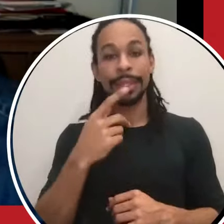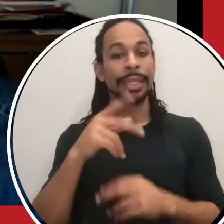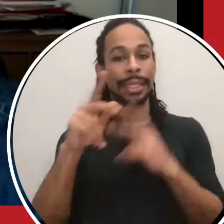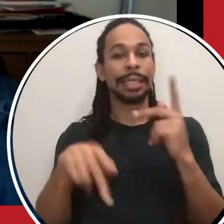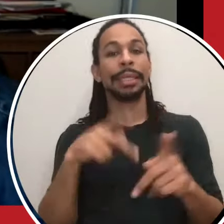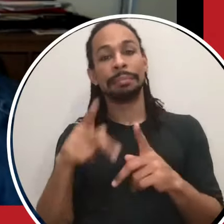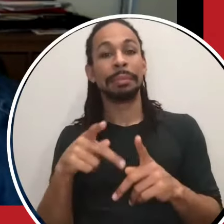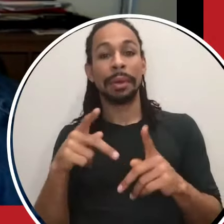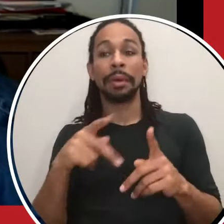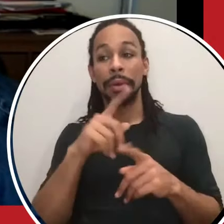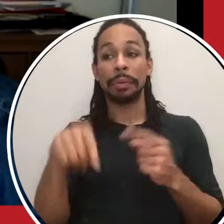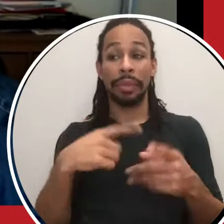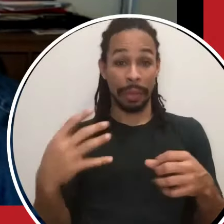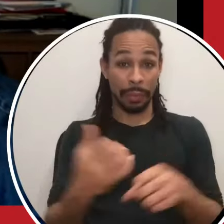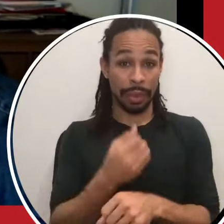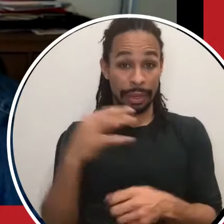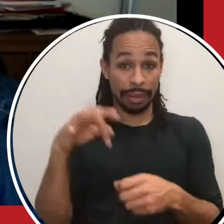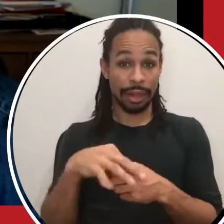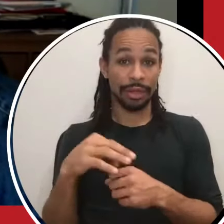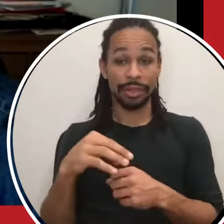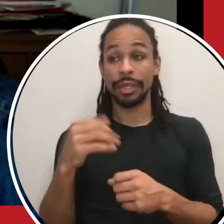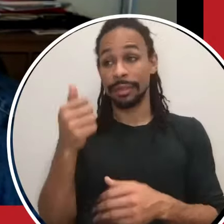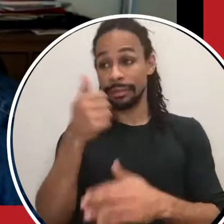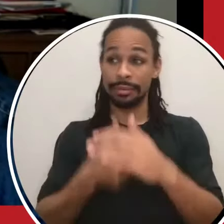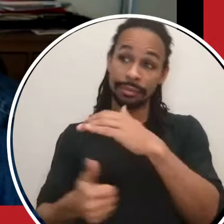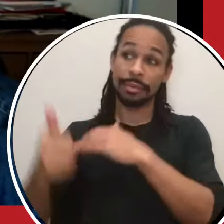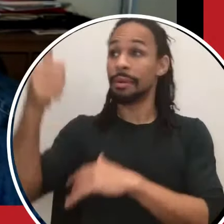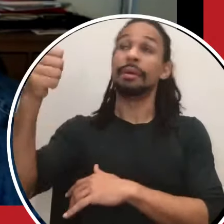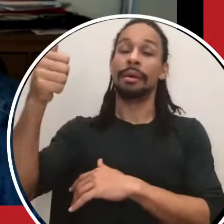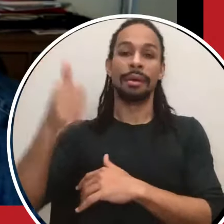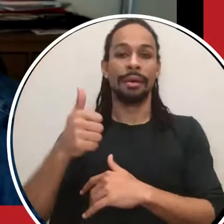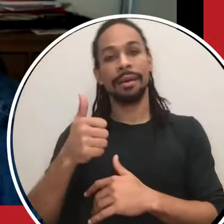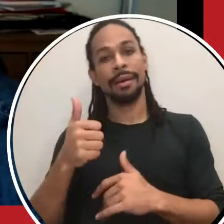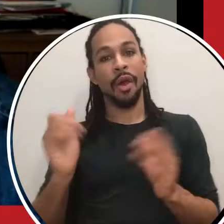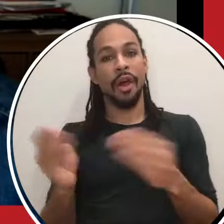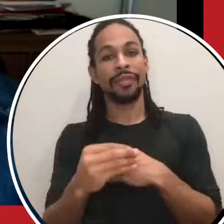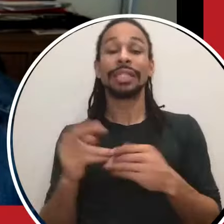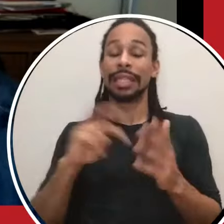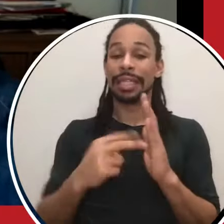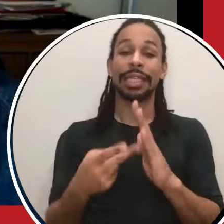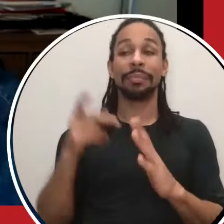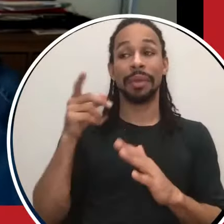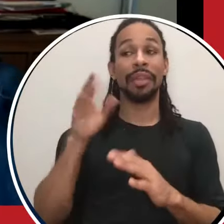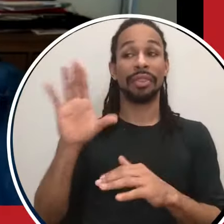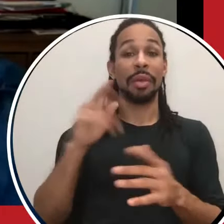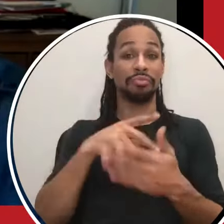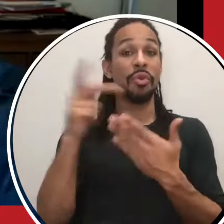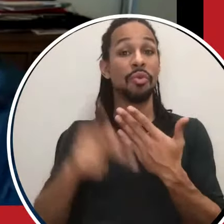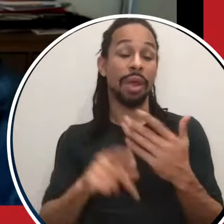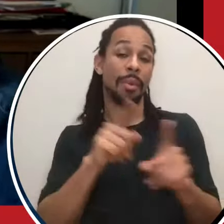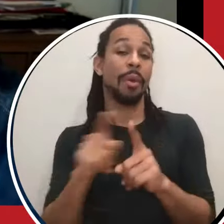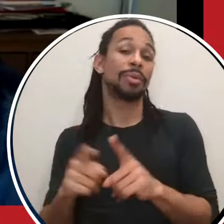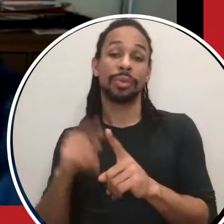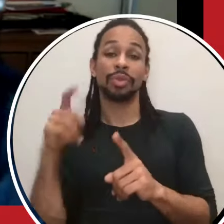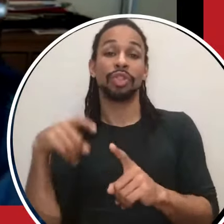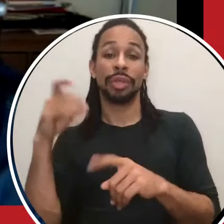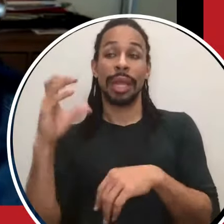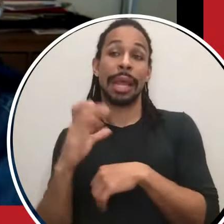they are accountable to a program that empowers working class people,